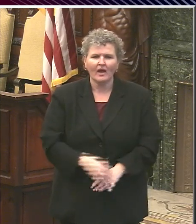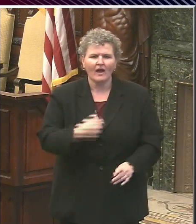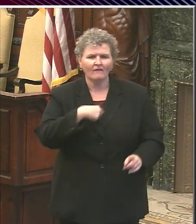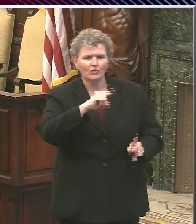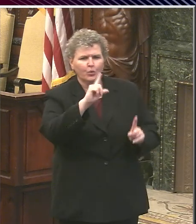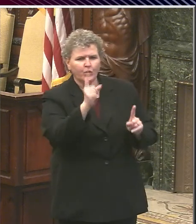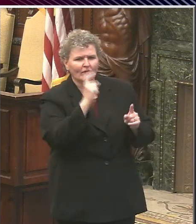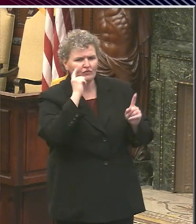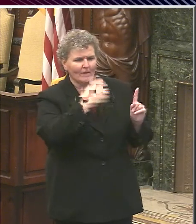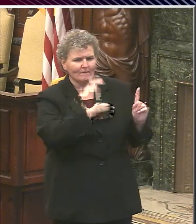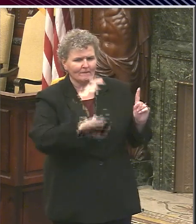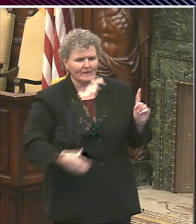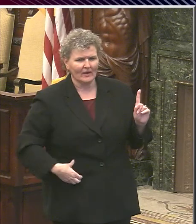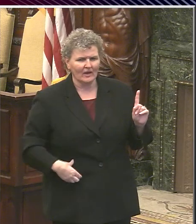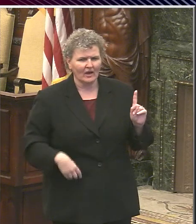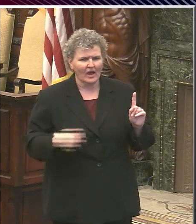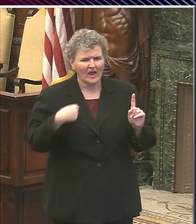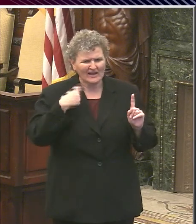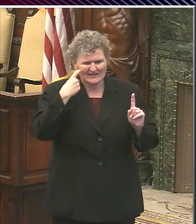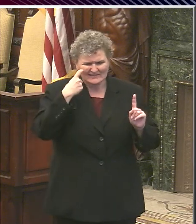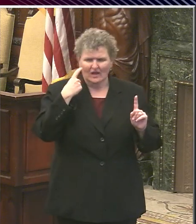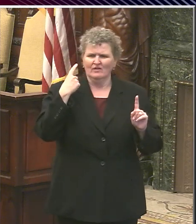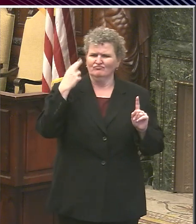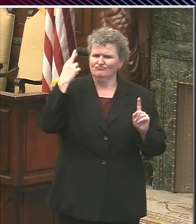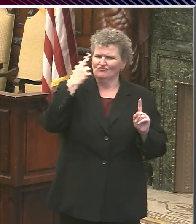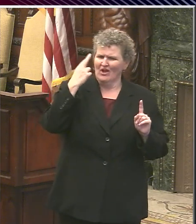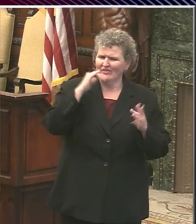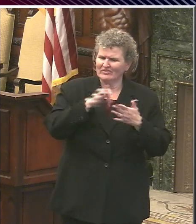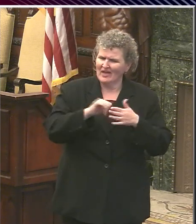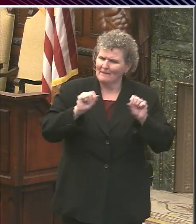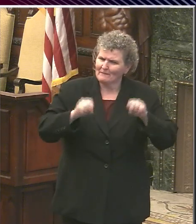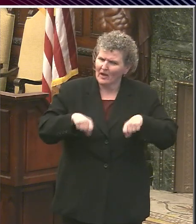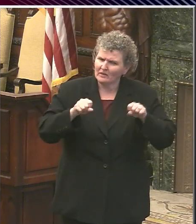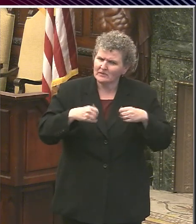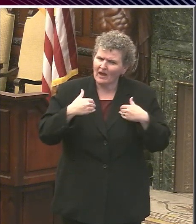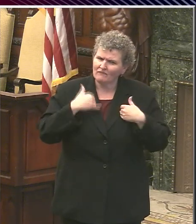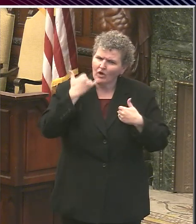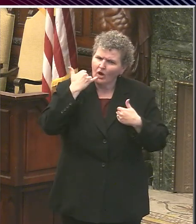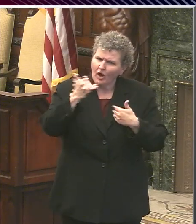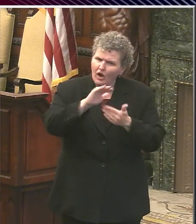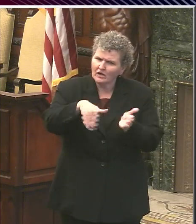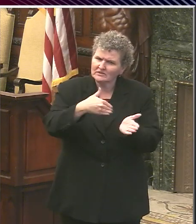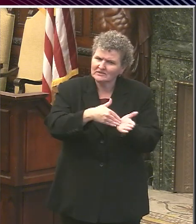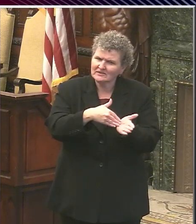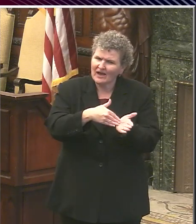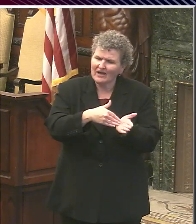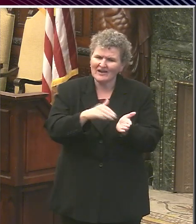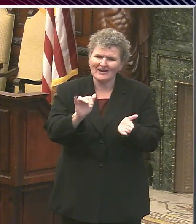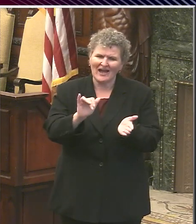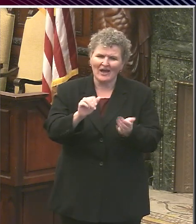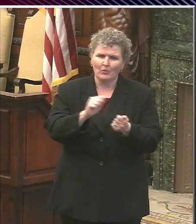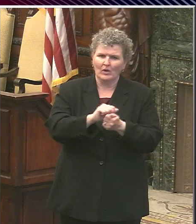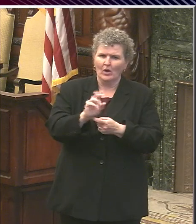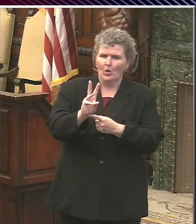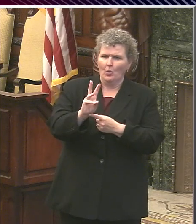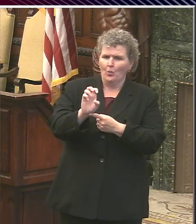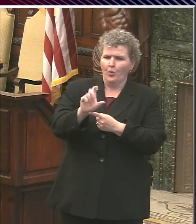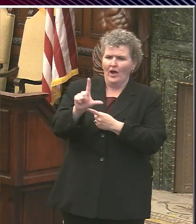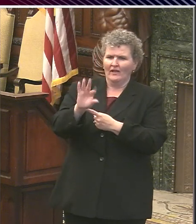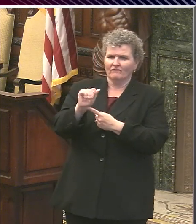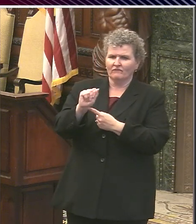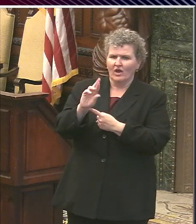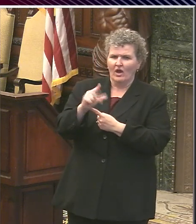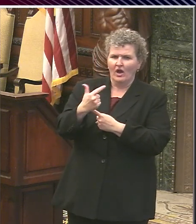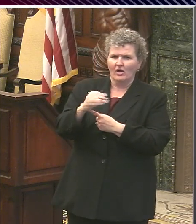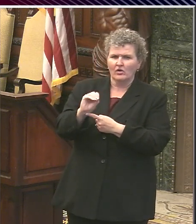mayor. I was wondering about the possibility of having polling centers at the Link at the Wells Fargo Center. I know officials have already initially declined to use